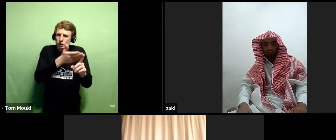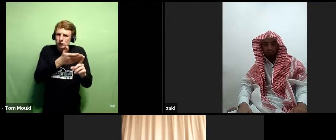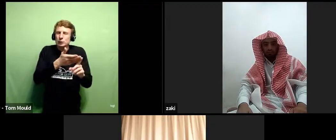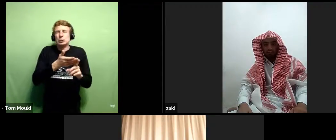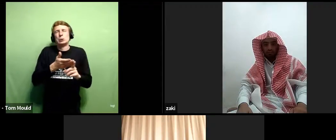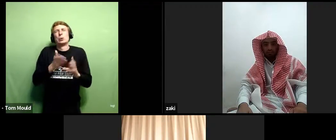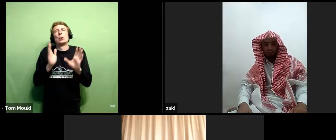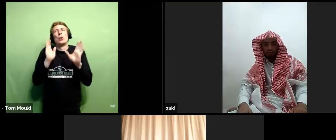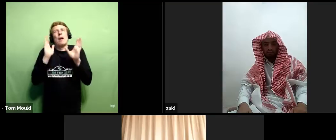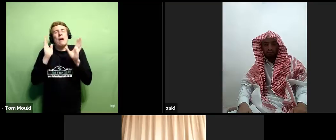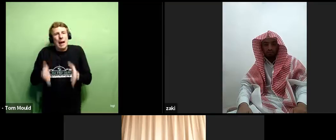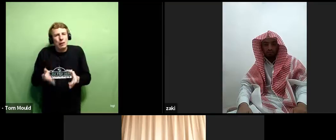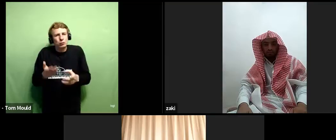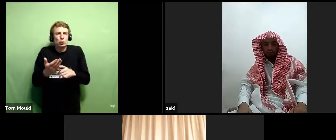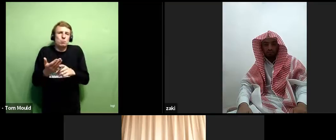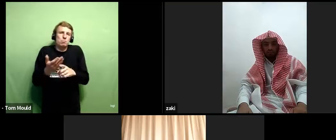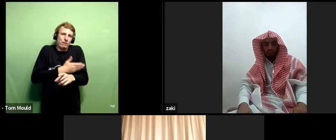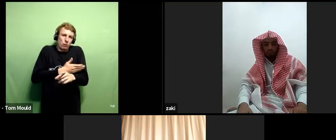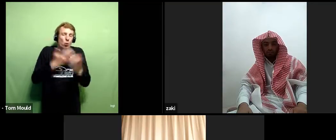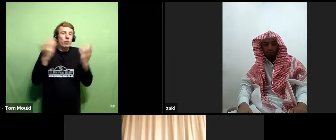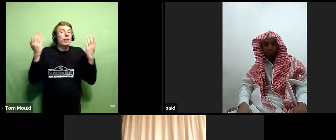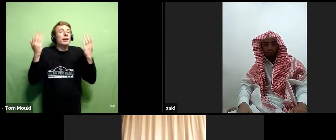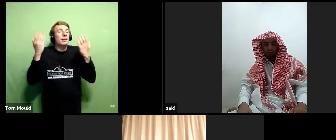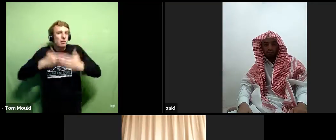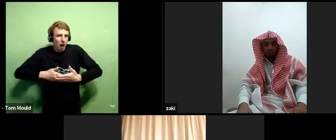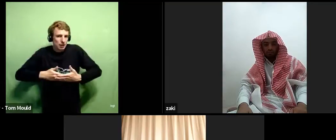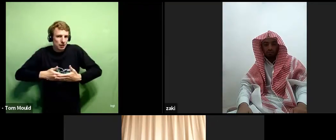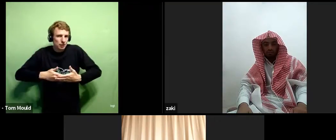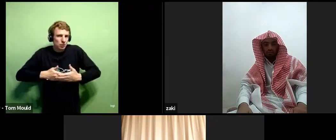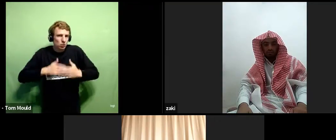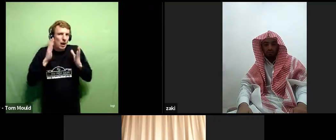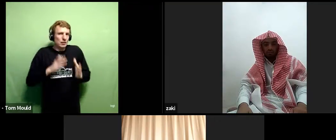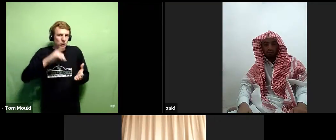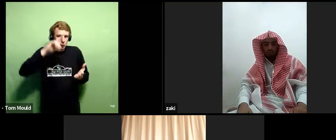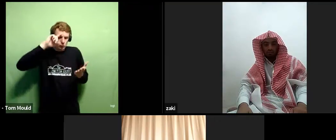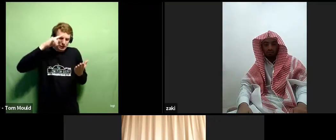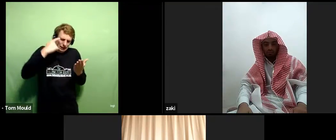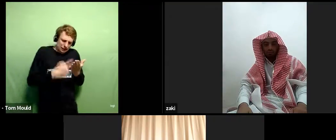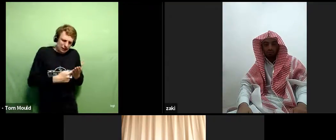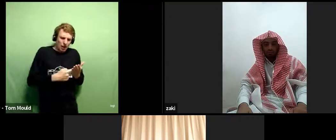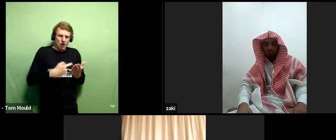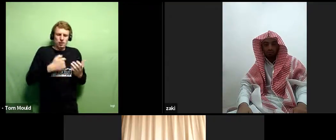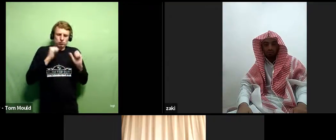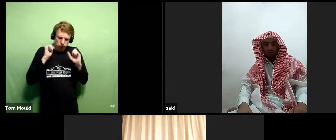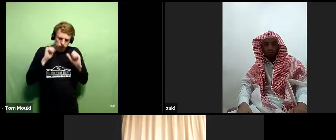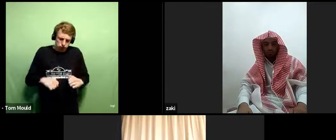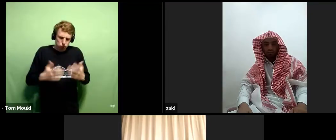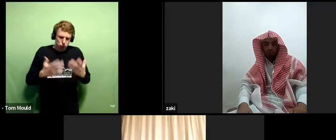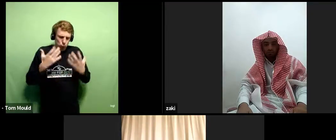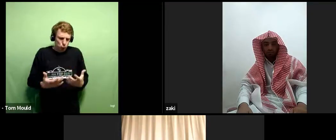made during the night, so before the Fajr breaks. So